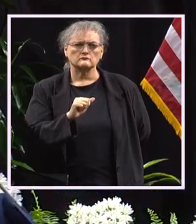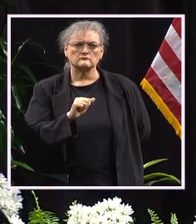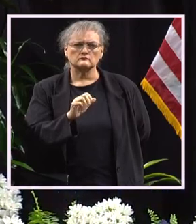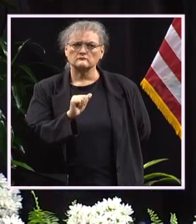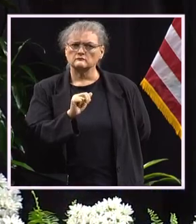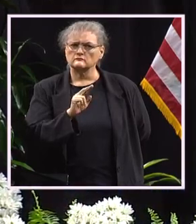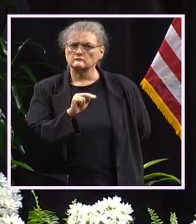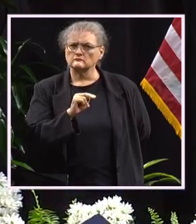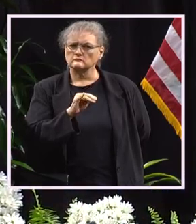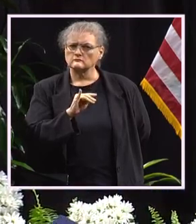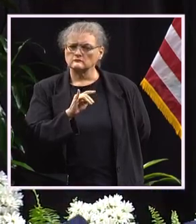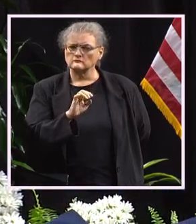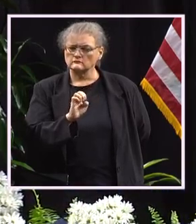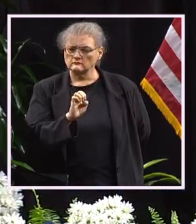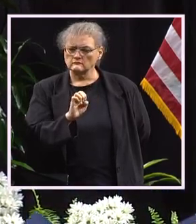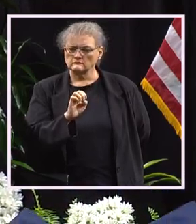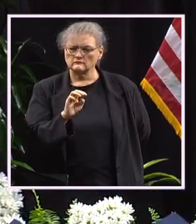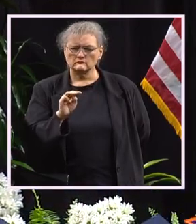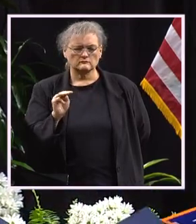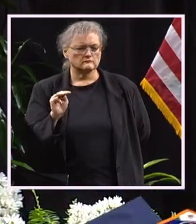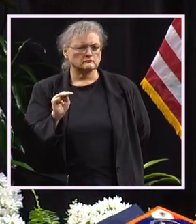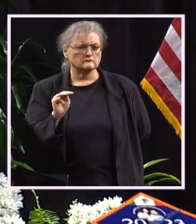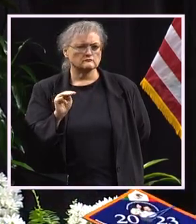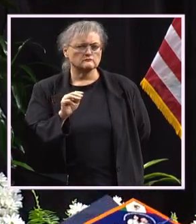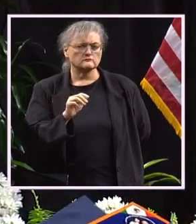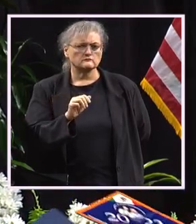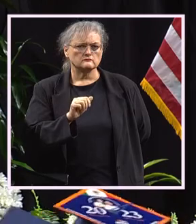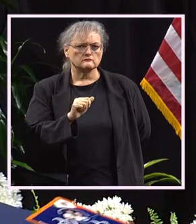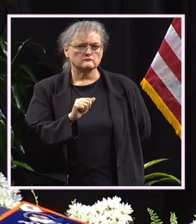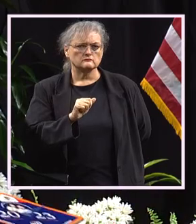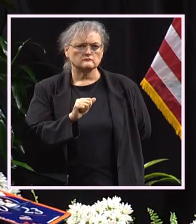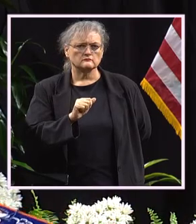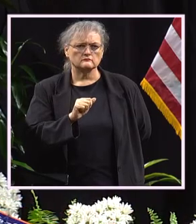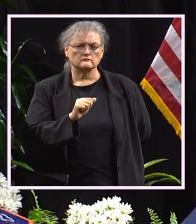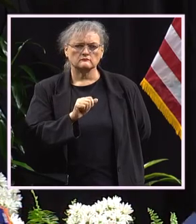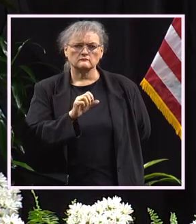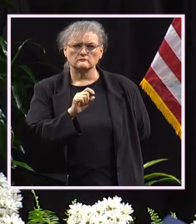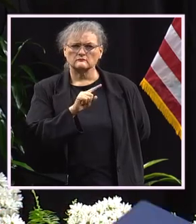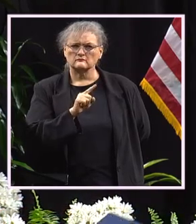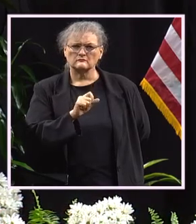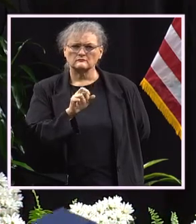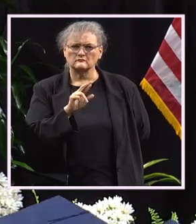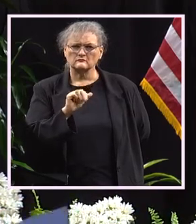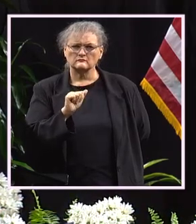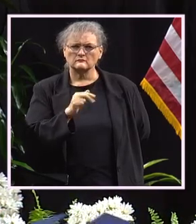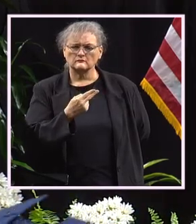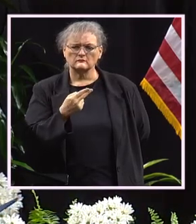Nanny K. McDaniel, summa cum laude. Lara N. Galli.